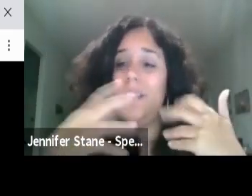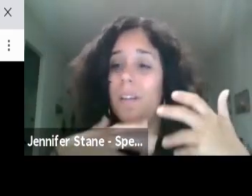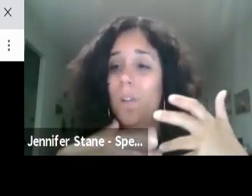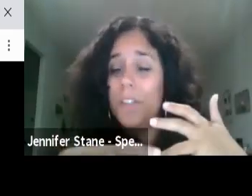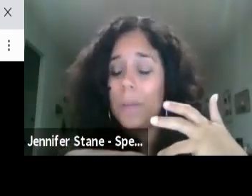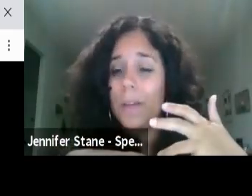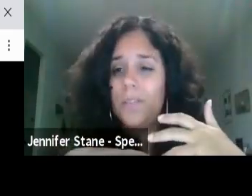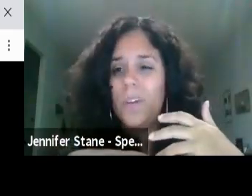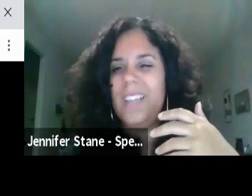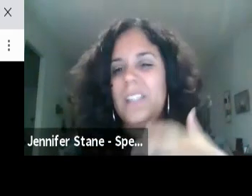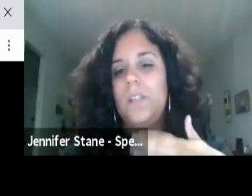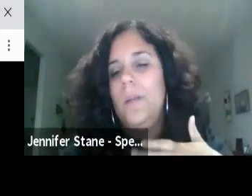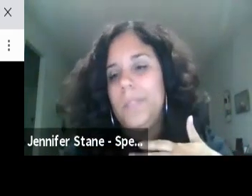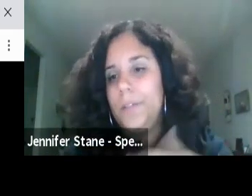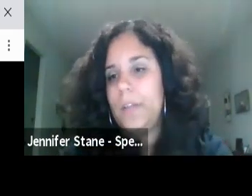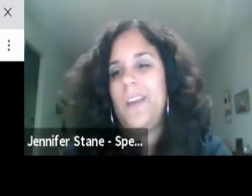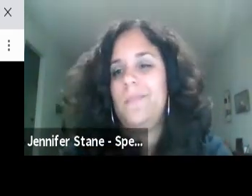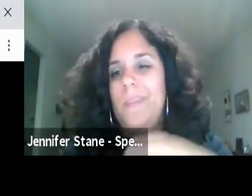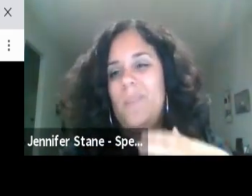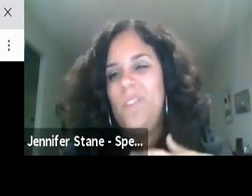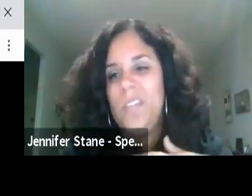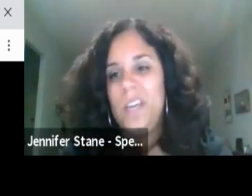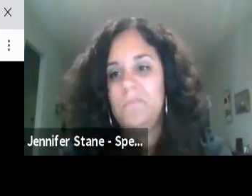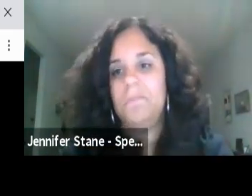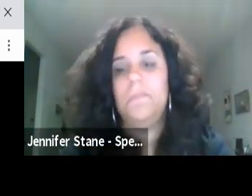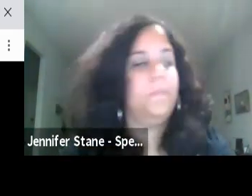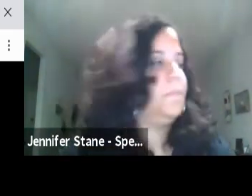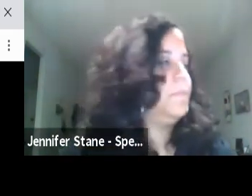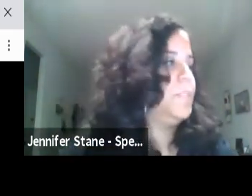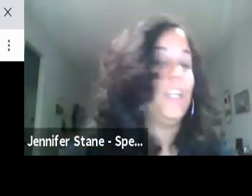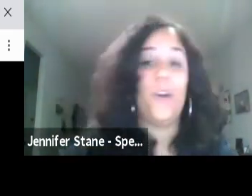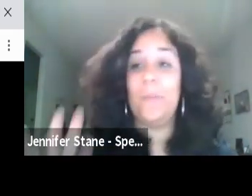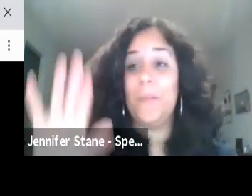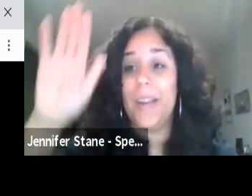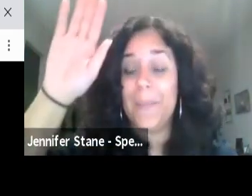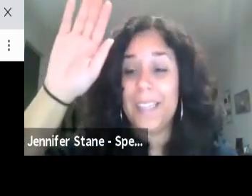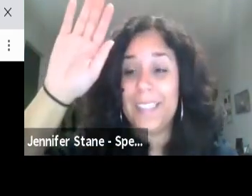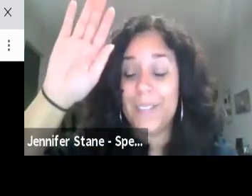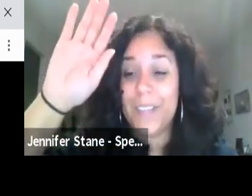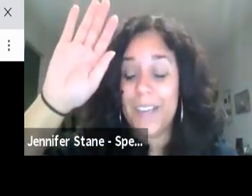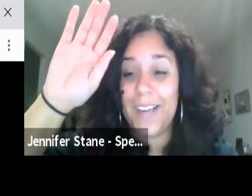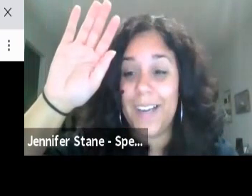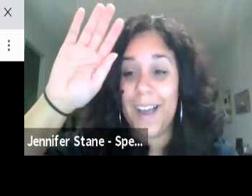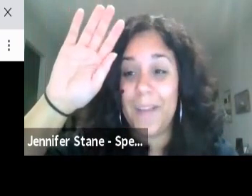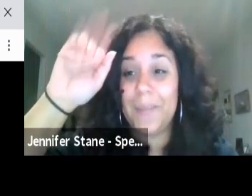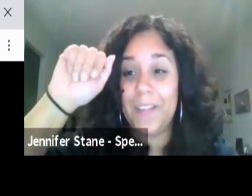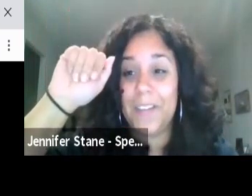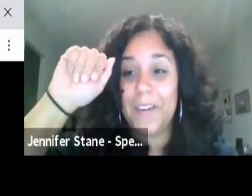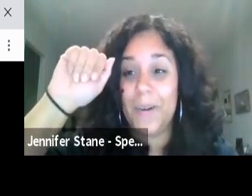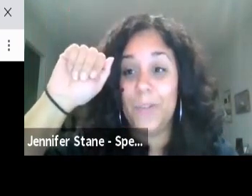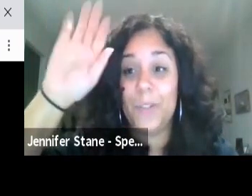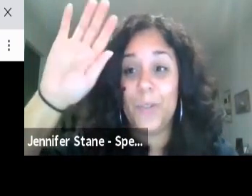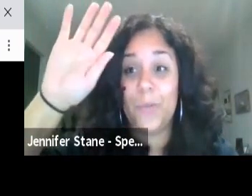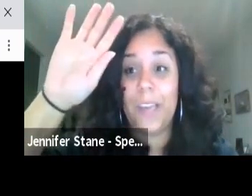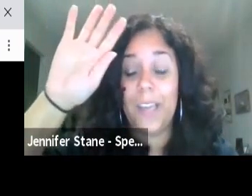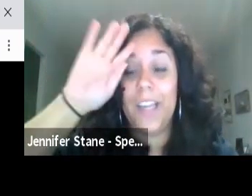ingest larger amounts of fluoride, because it'll upset their stomach, make them feel sick. Y'all remember, anybody still, I bet some of y'all around